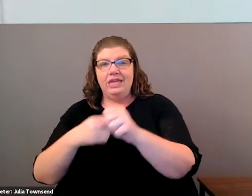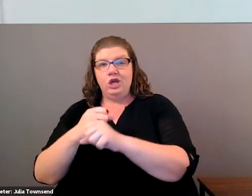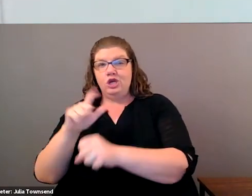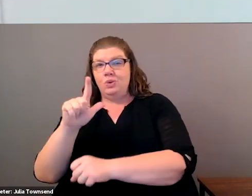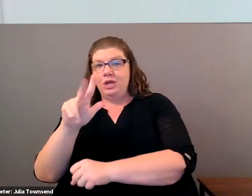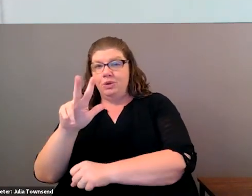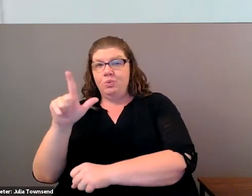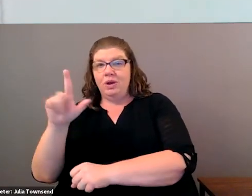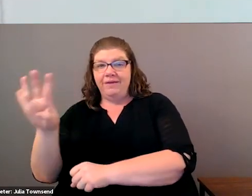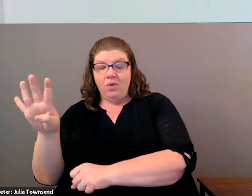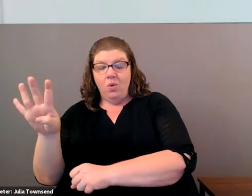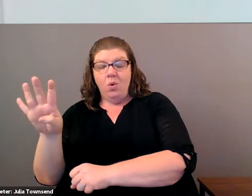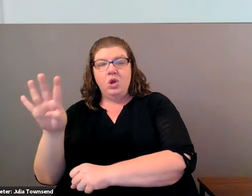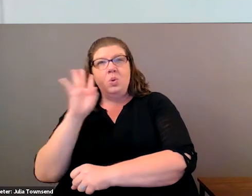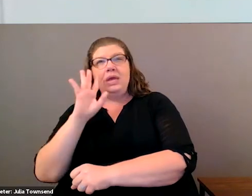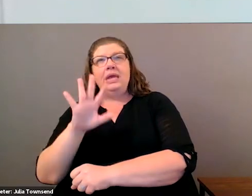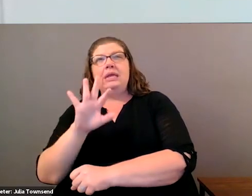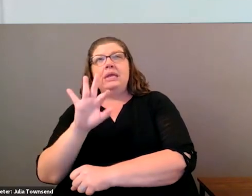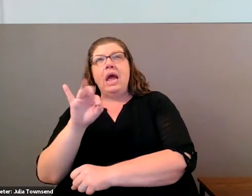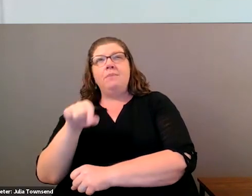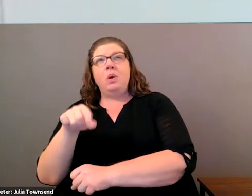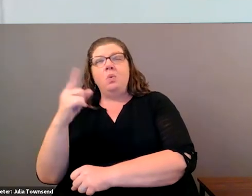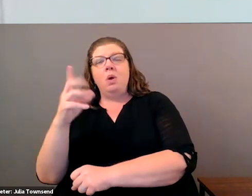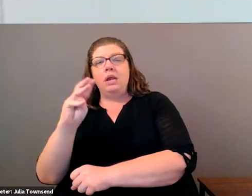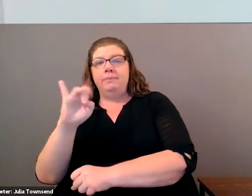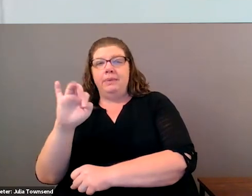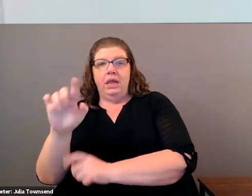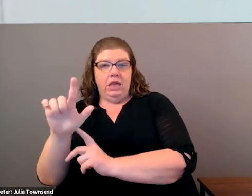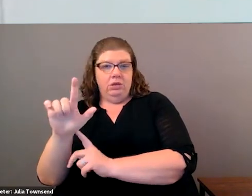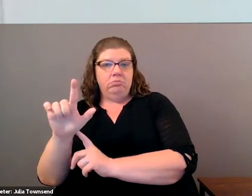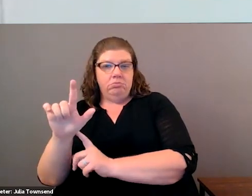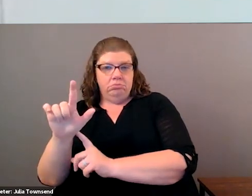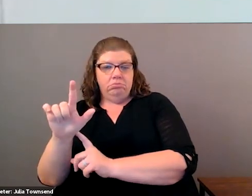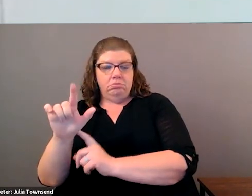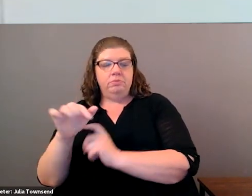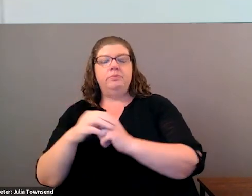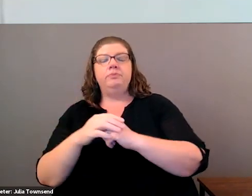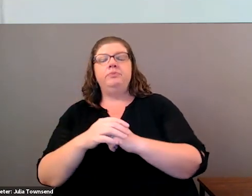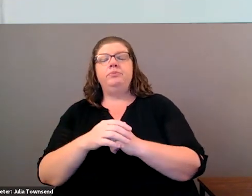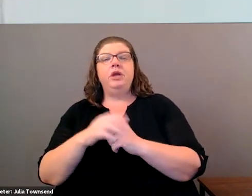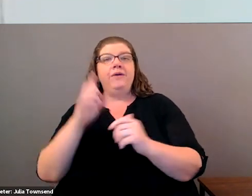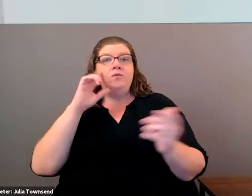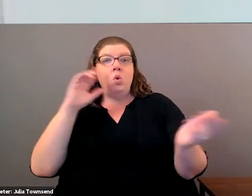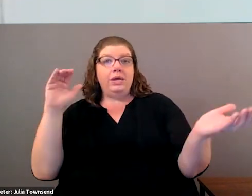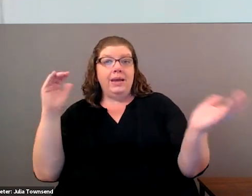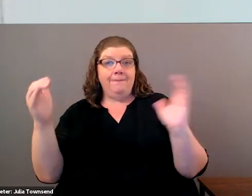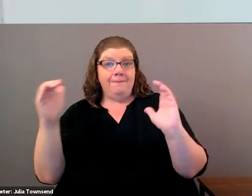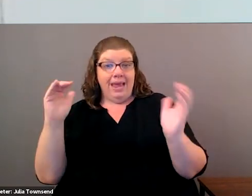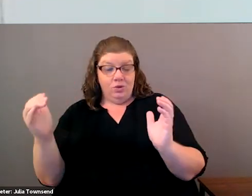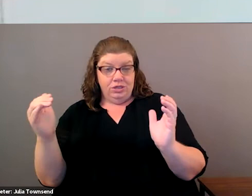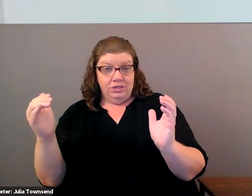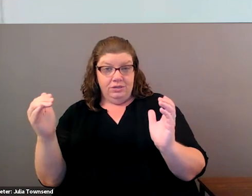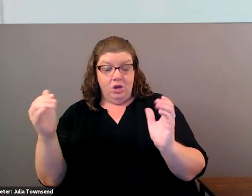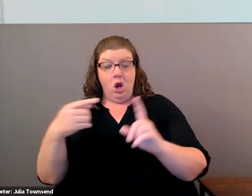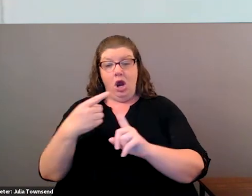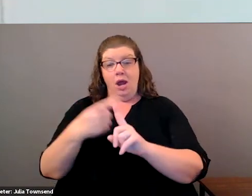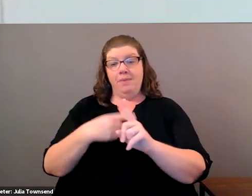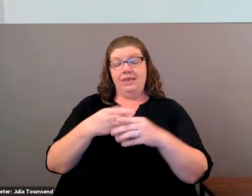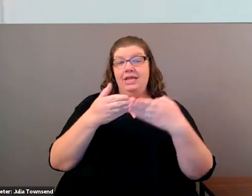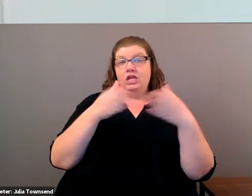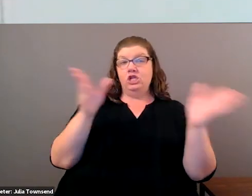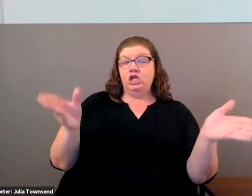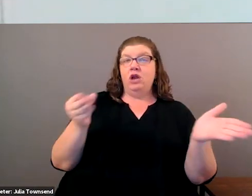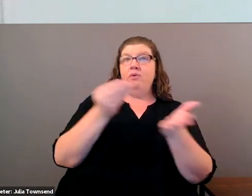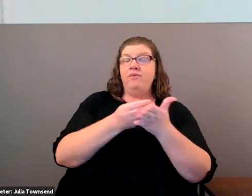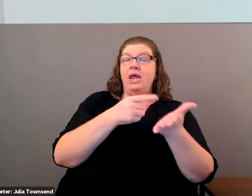get about 9.1 million. And just for comparison, our monthly general fund